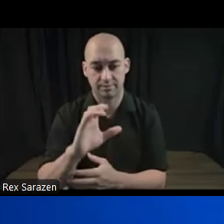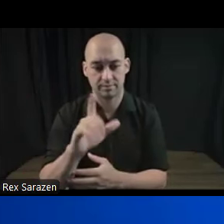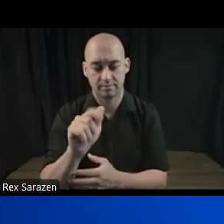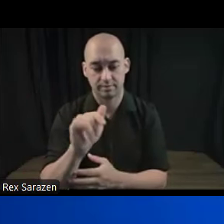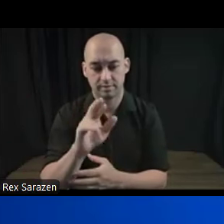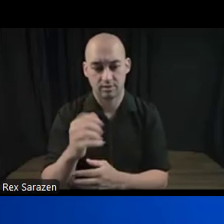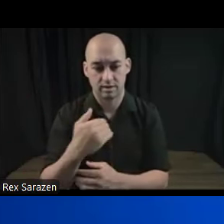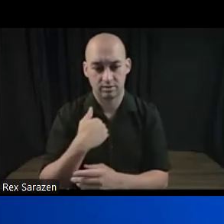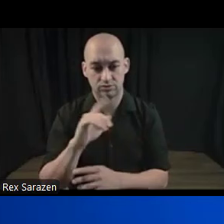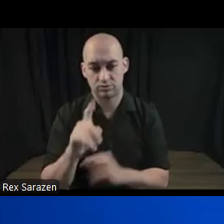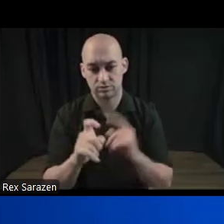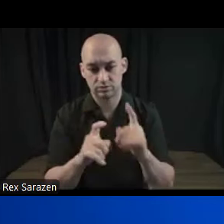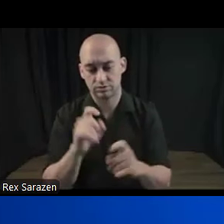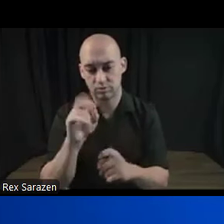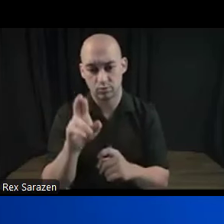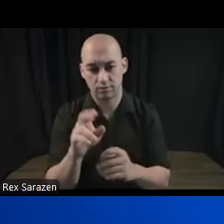or a feedback.